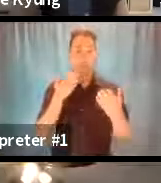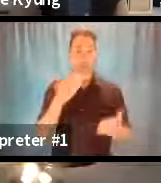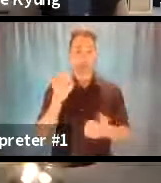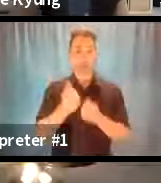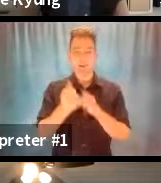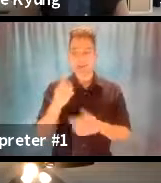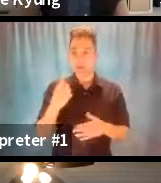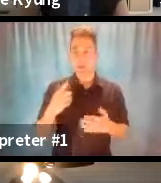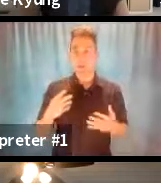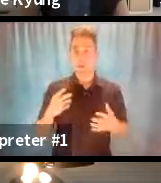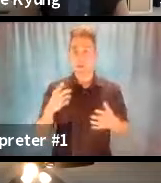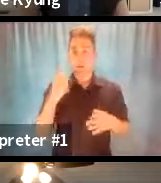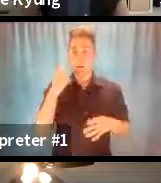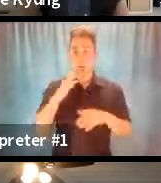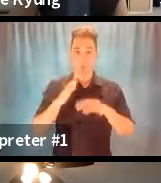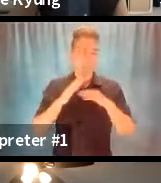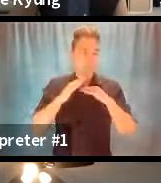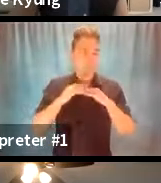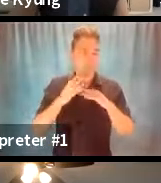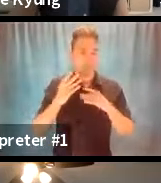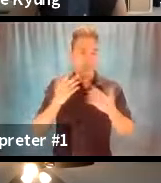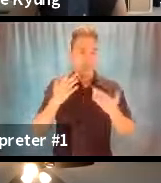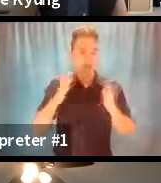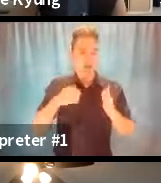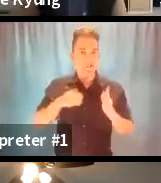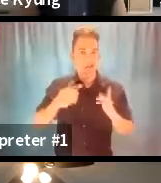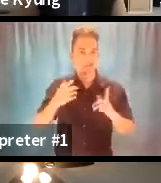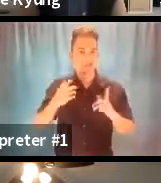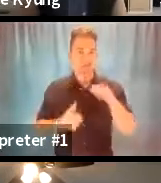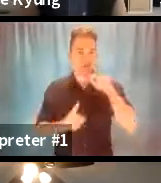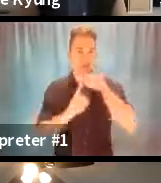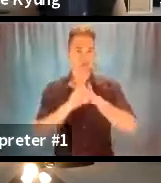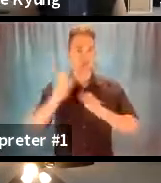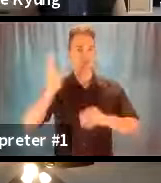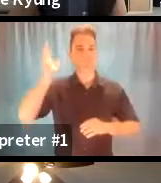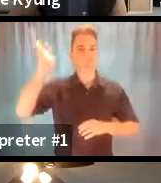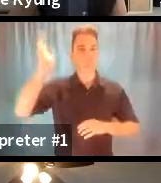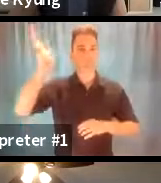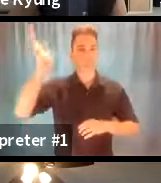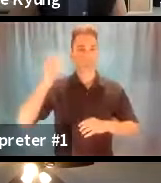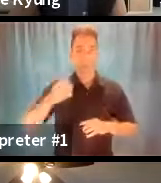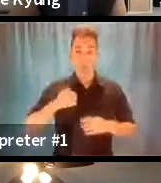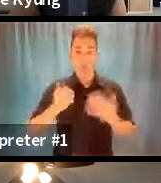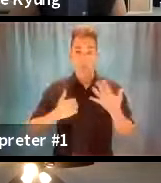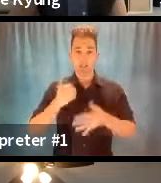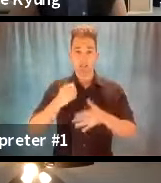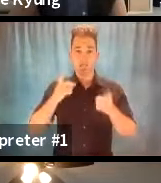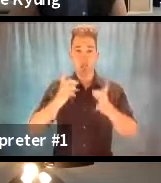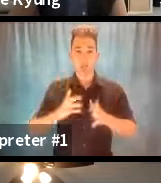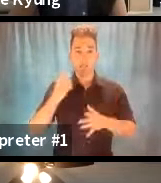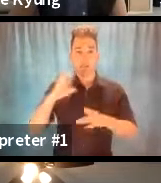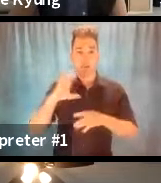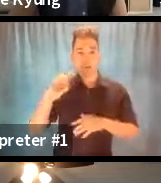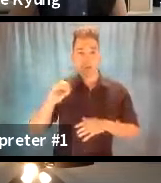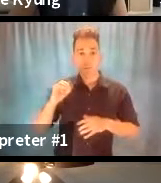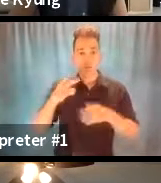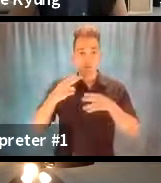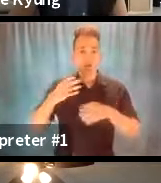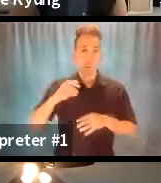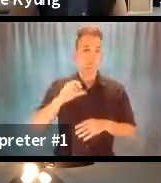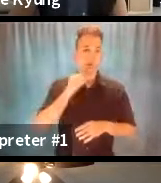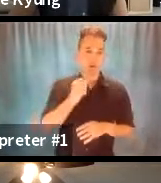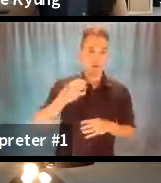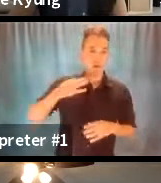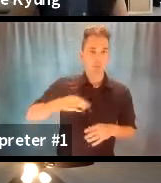least letting me come to testify. I'm the executive director of a company called, a nonprofit called